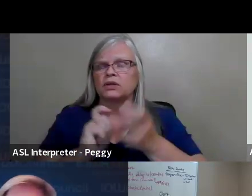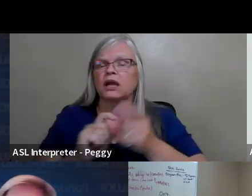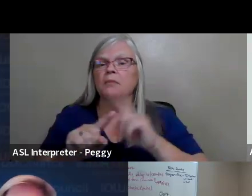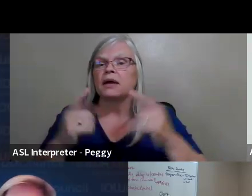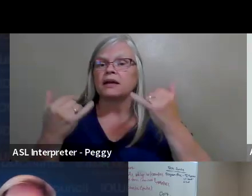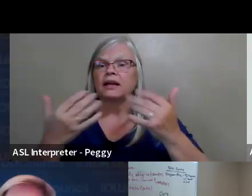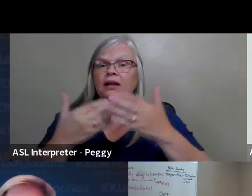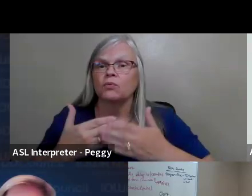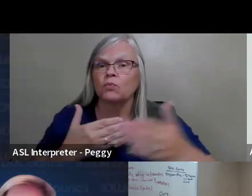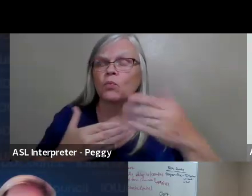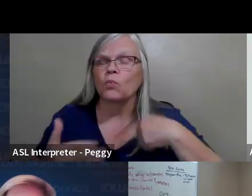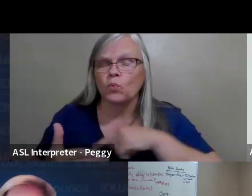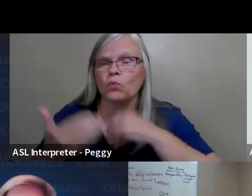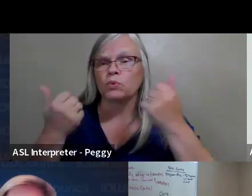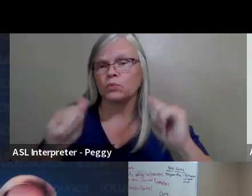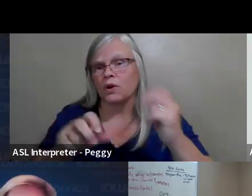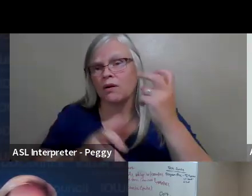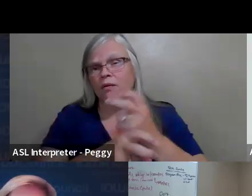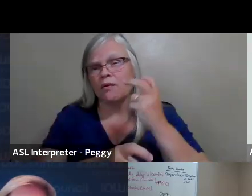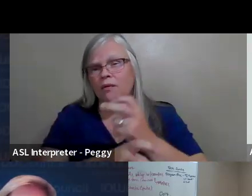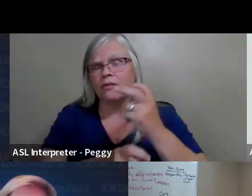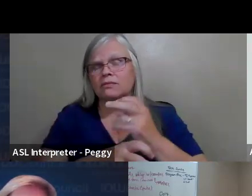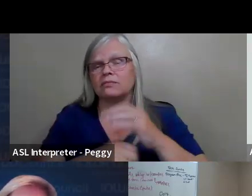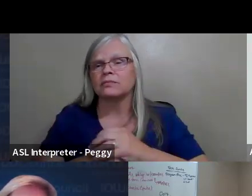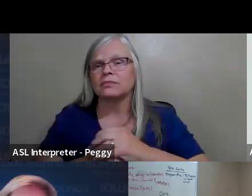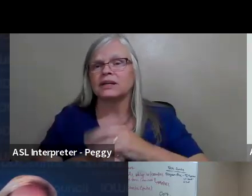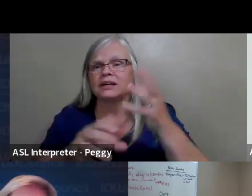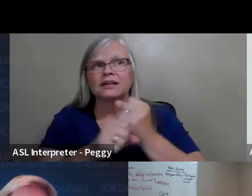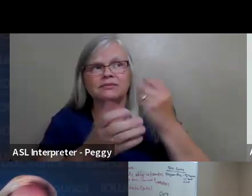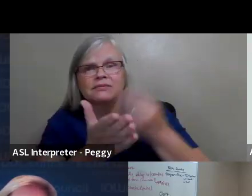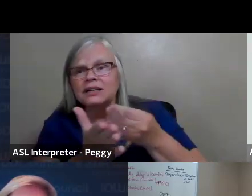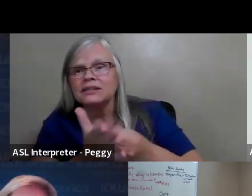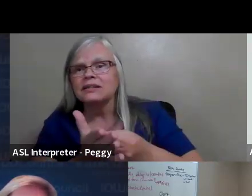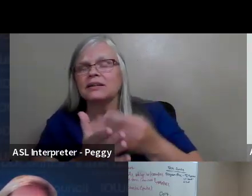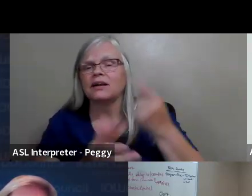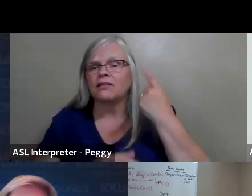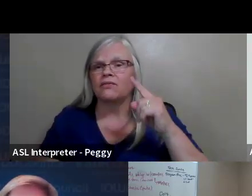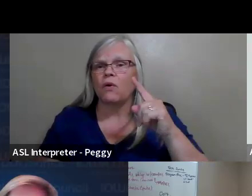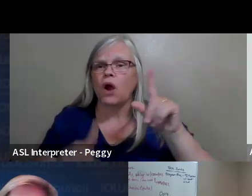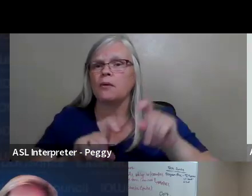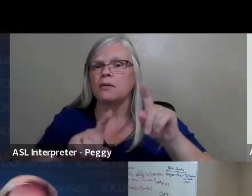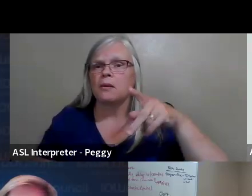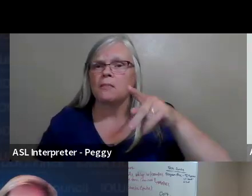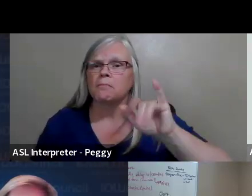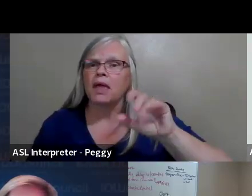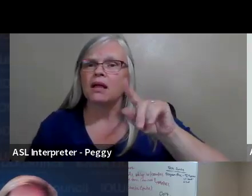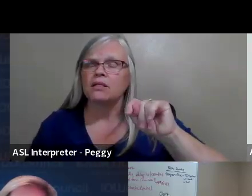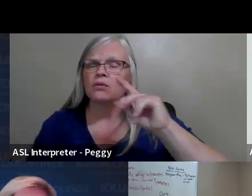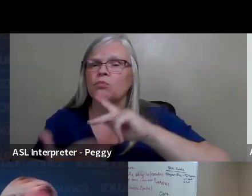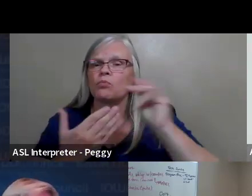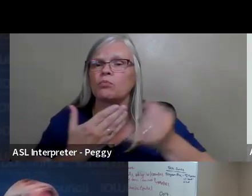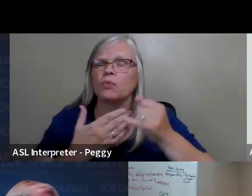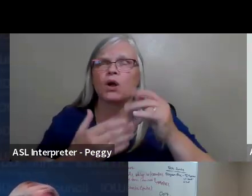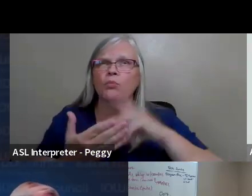moving forward, we have been trying hard to get funding for a pilot program to begin exploring